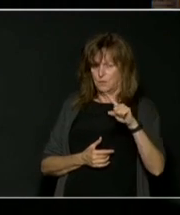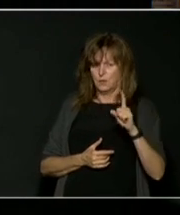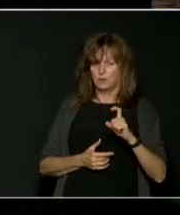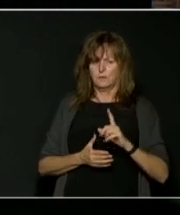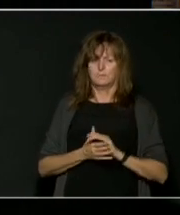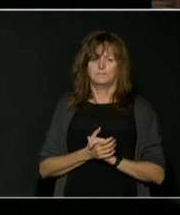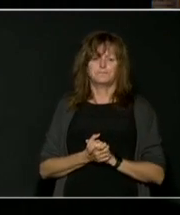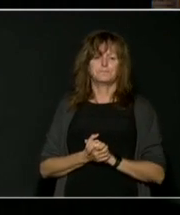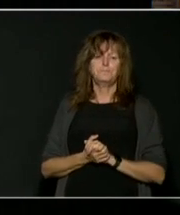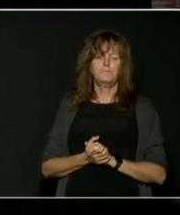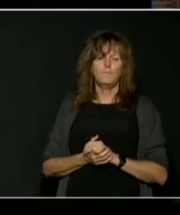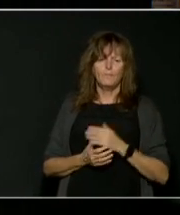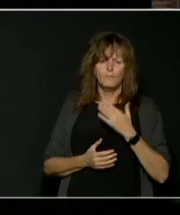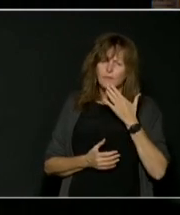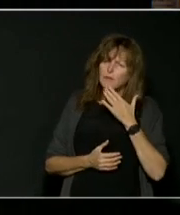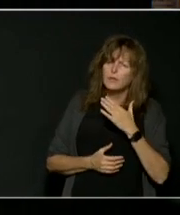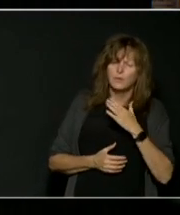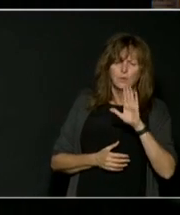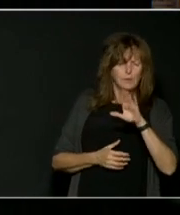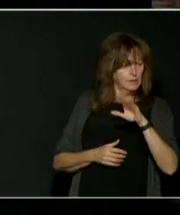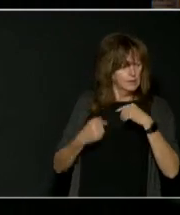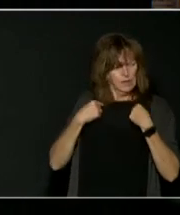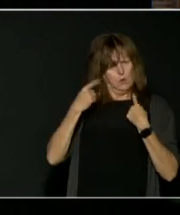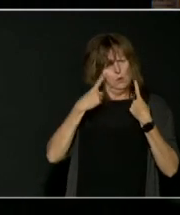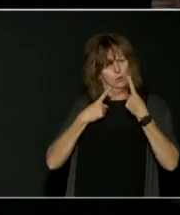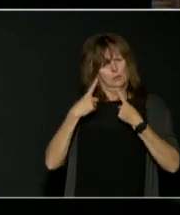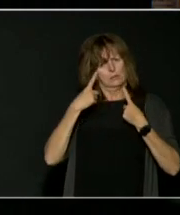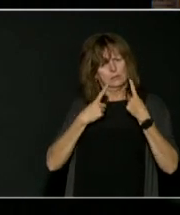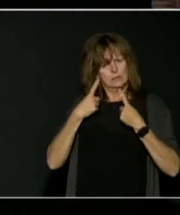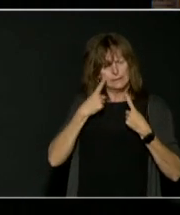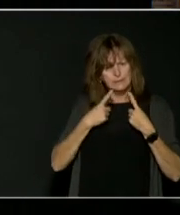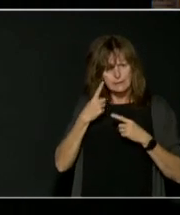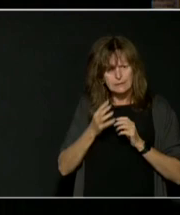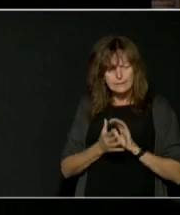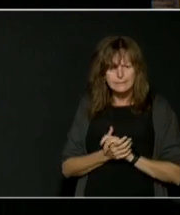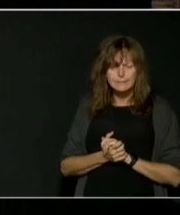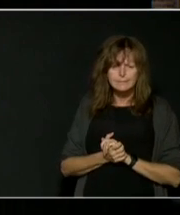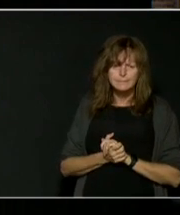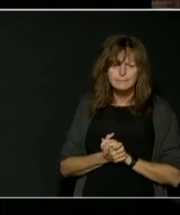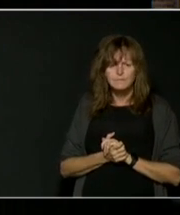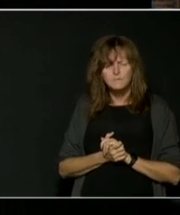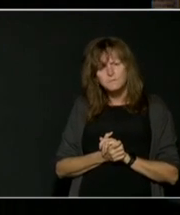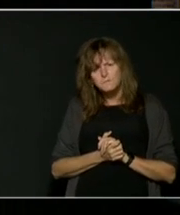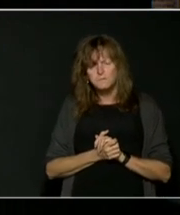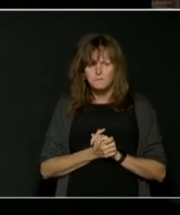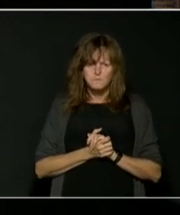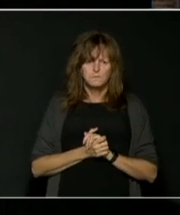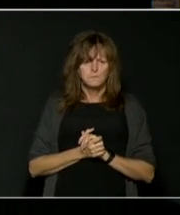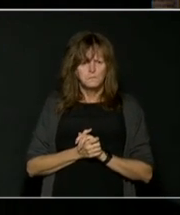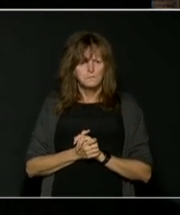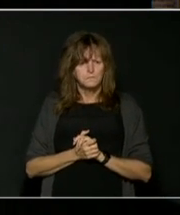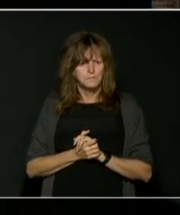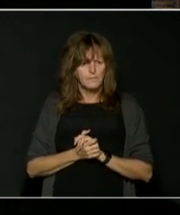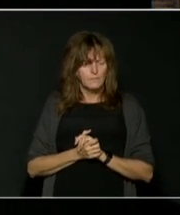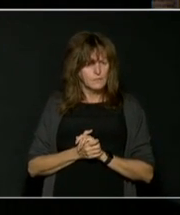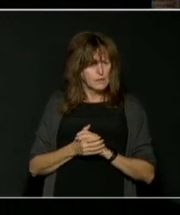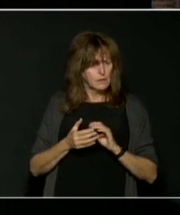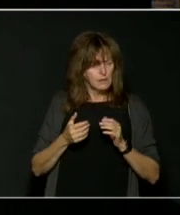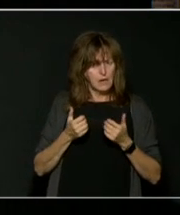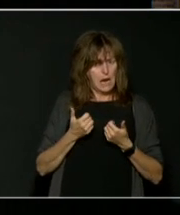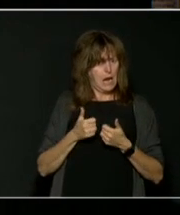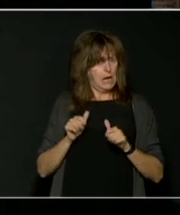I'm wondering if there's any change or whether there's anything new in terms of who